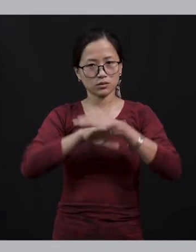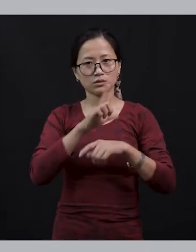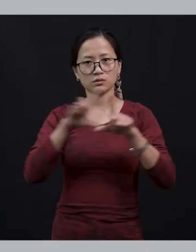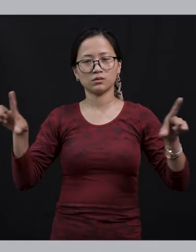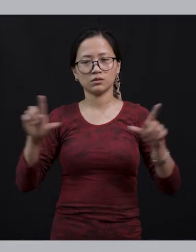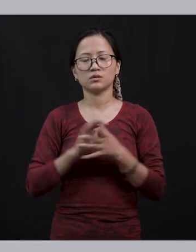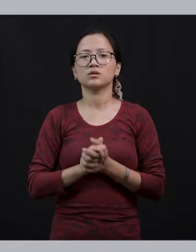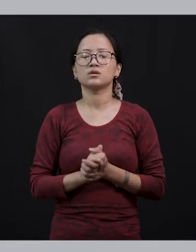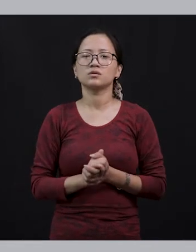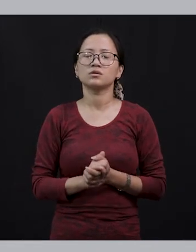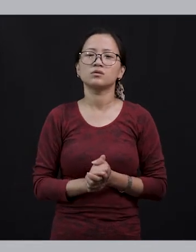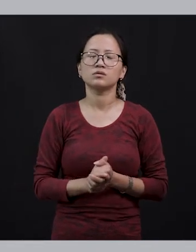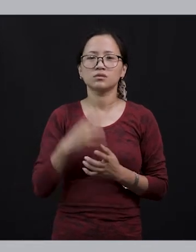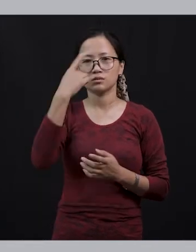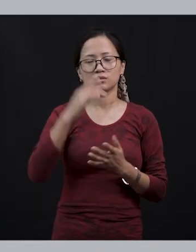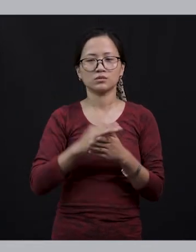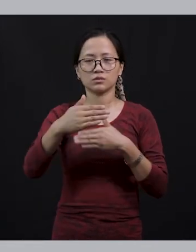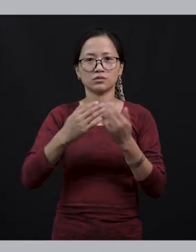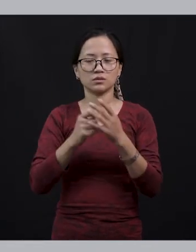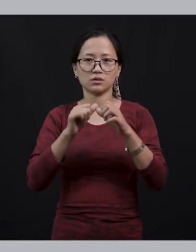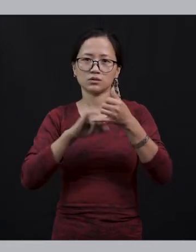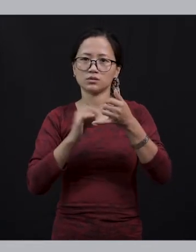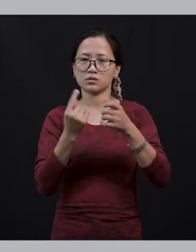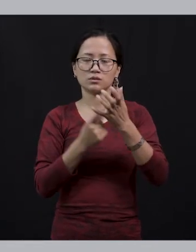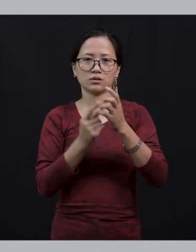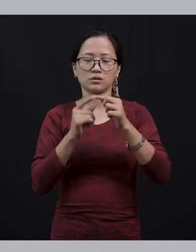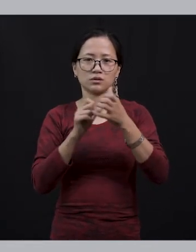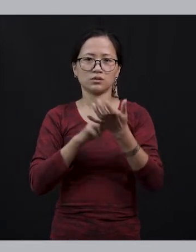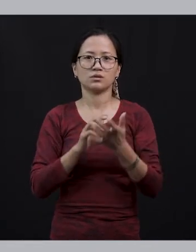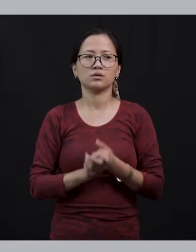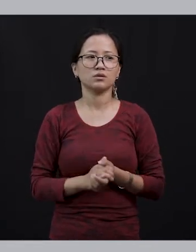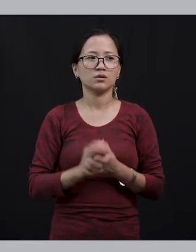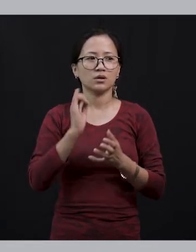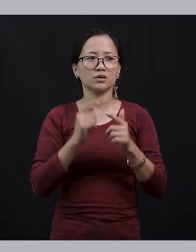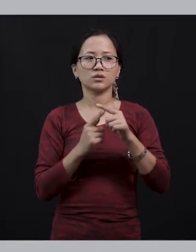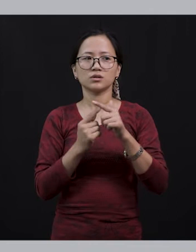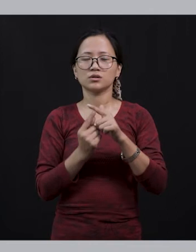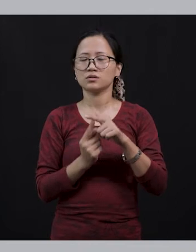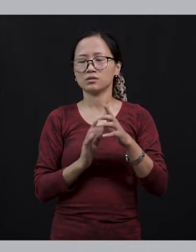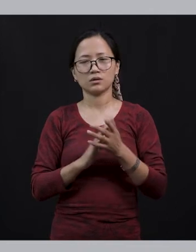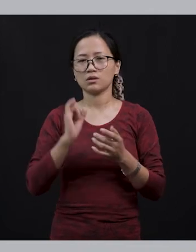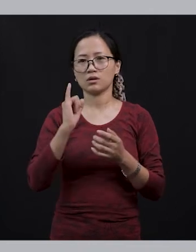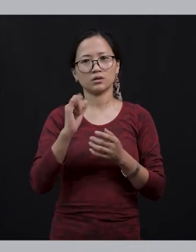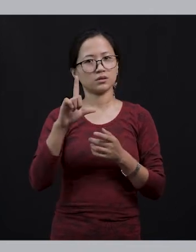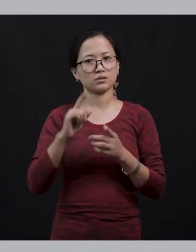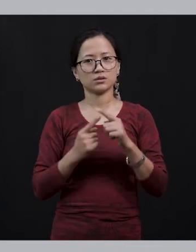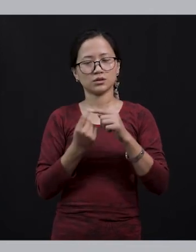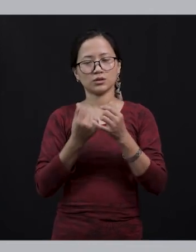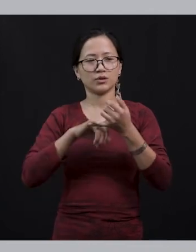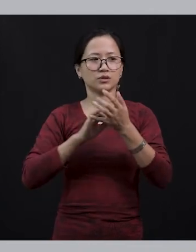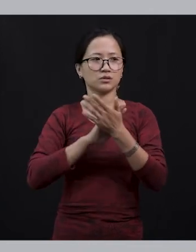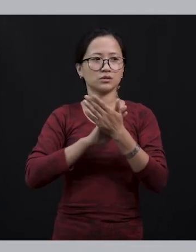daughter whose name was Sultana. So that is why Iltumish becomes the ruler. So if you see, it